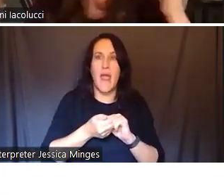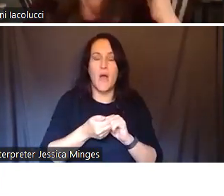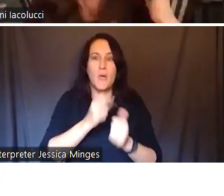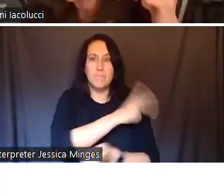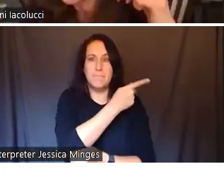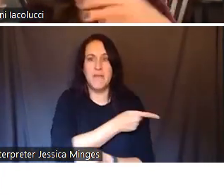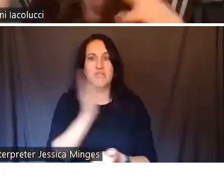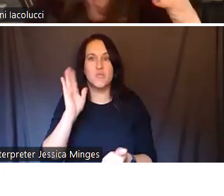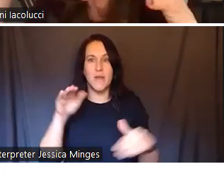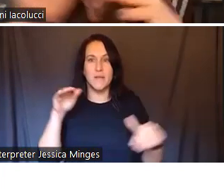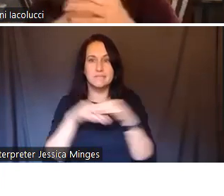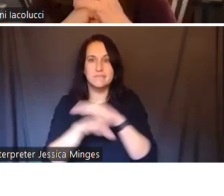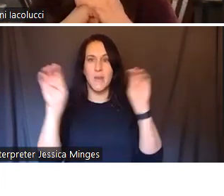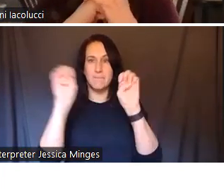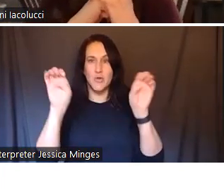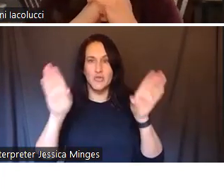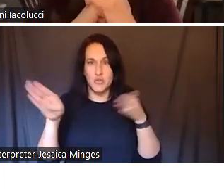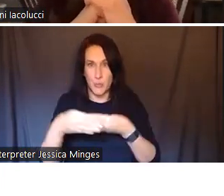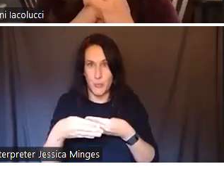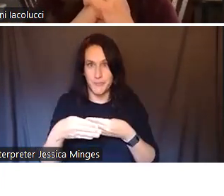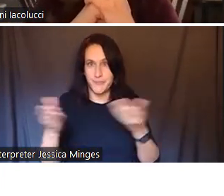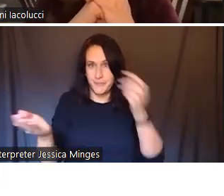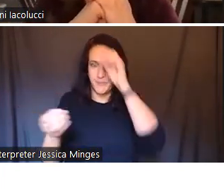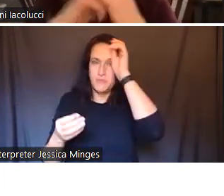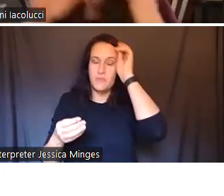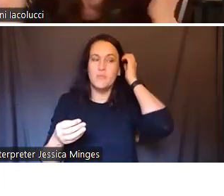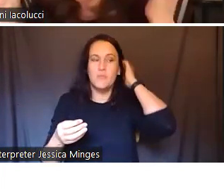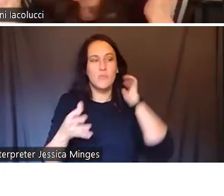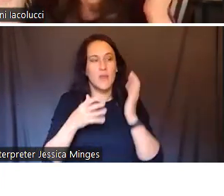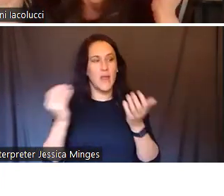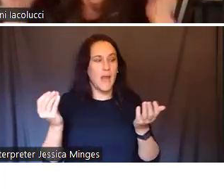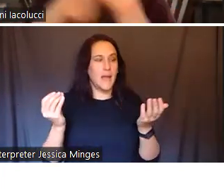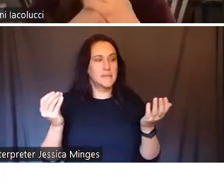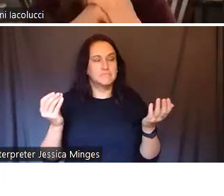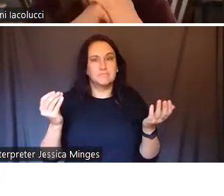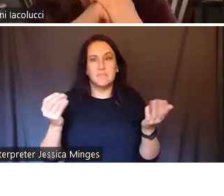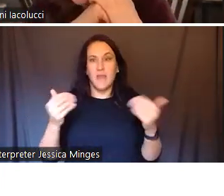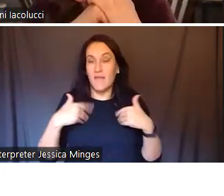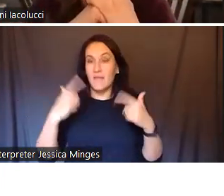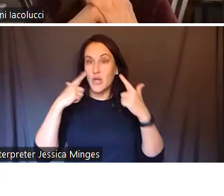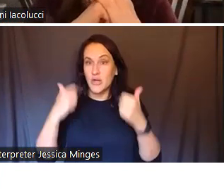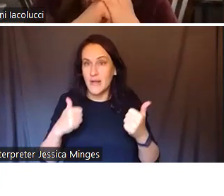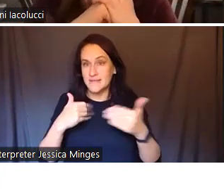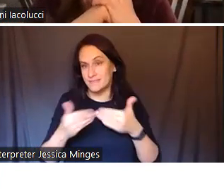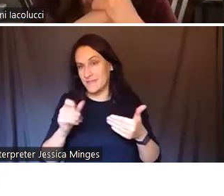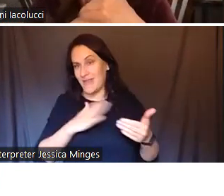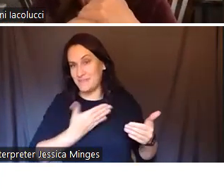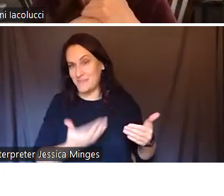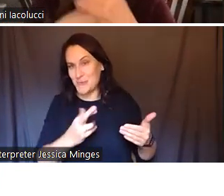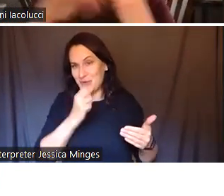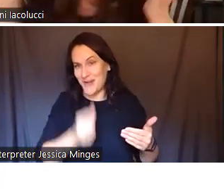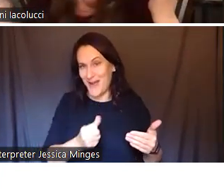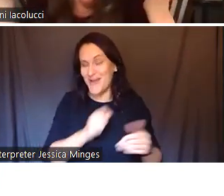patients will come into an emergency room or whatever, and they have hearing loss, whether they admit it or not, but